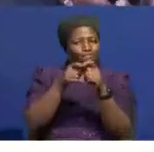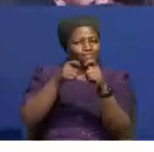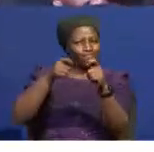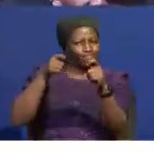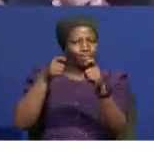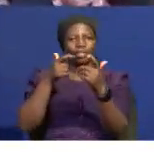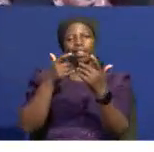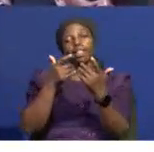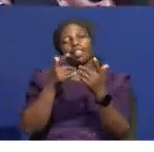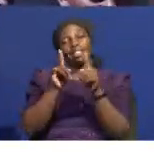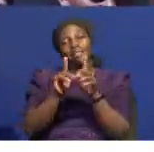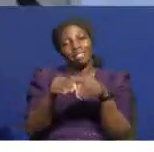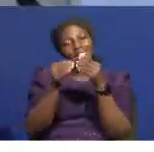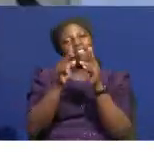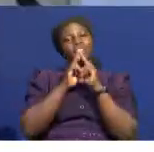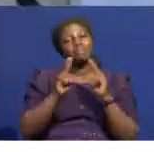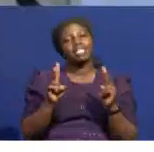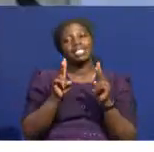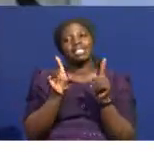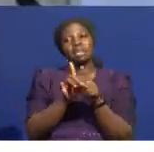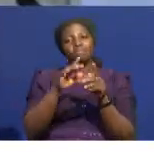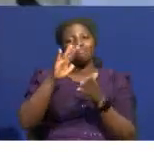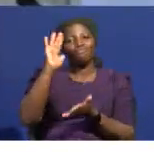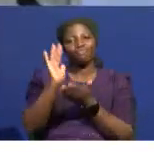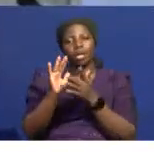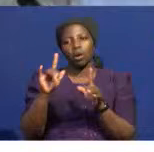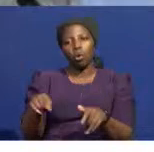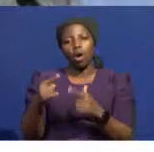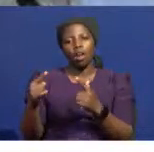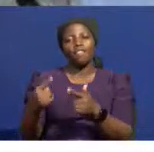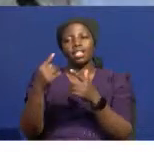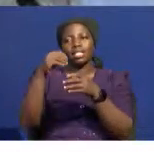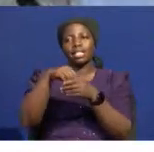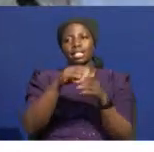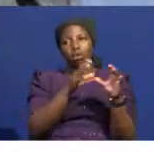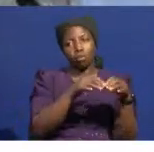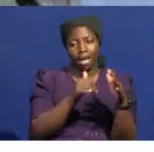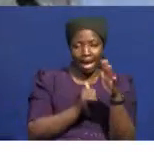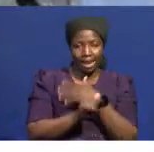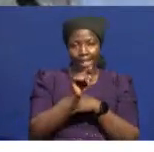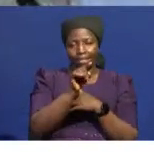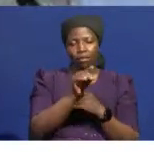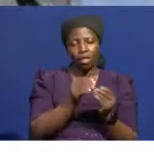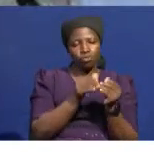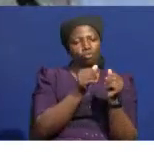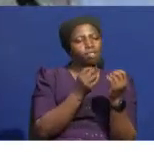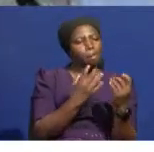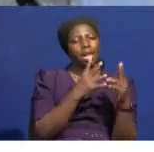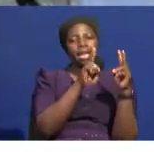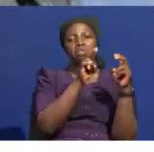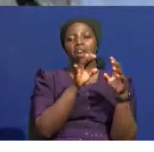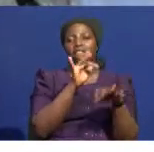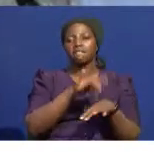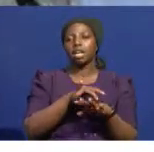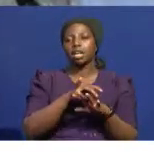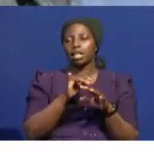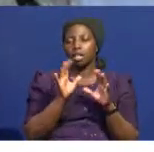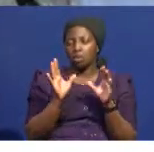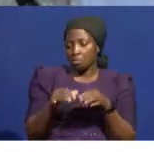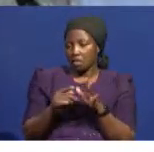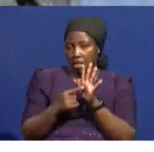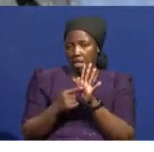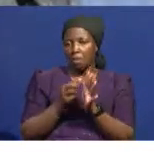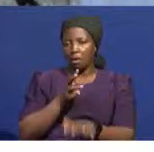alleviating conflict amongst communities. Under this, we are also addressing so many things that are affecting the community, such things like